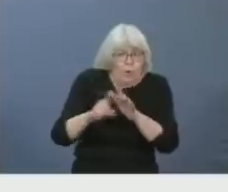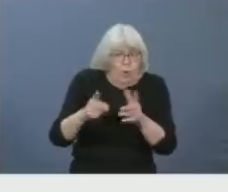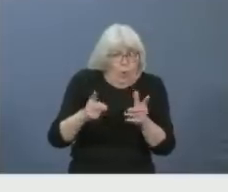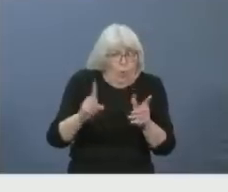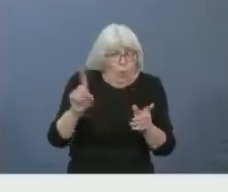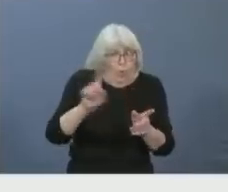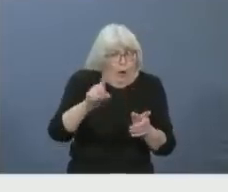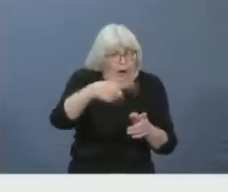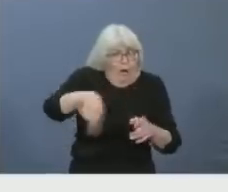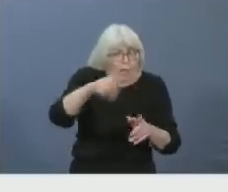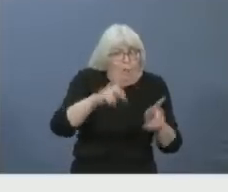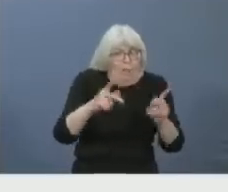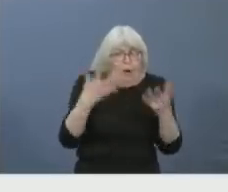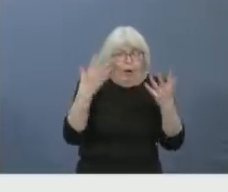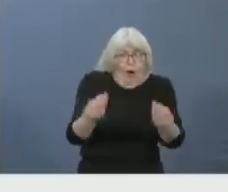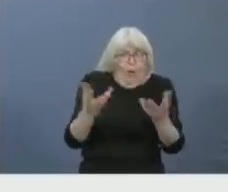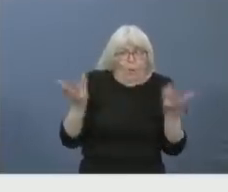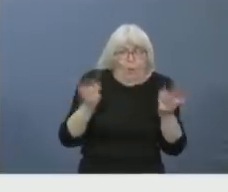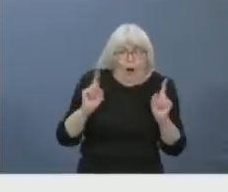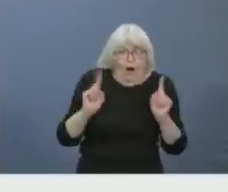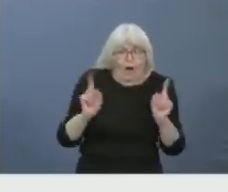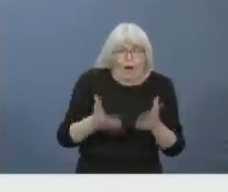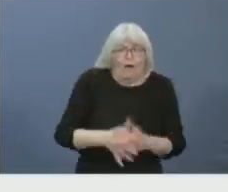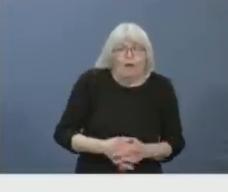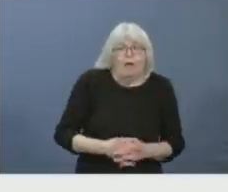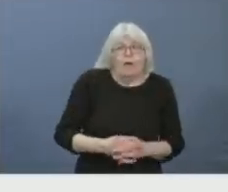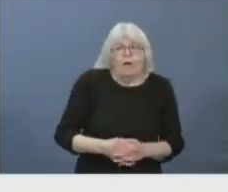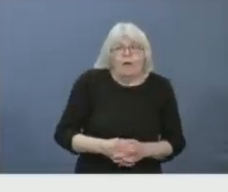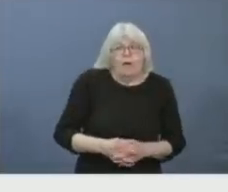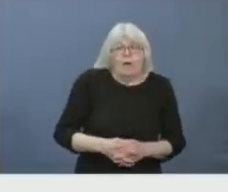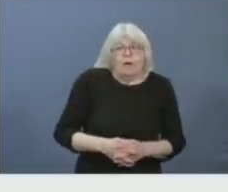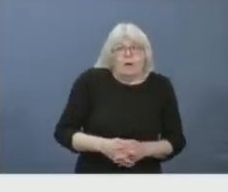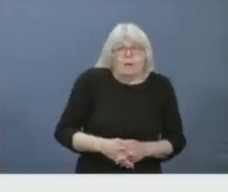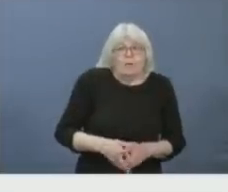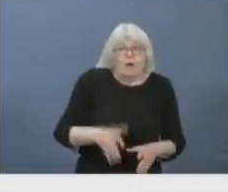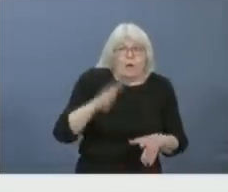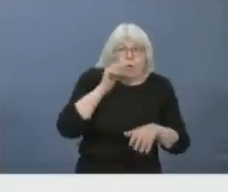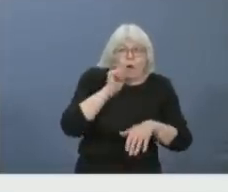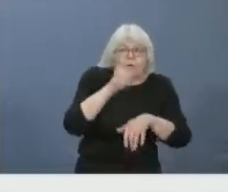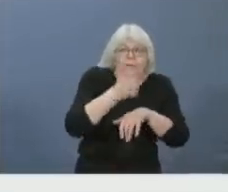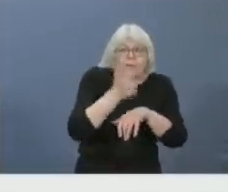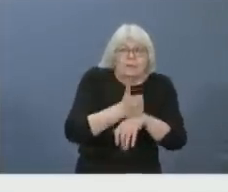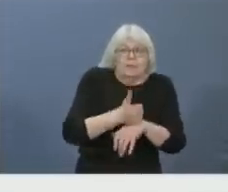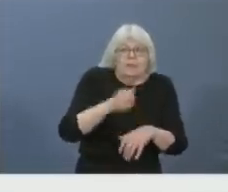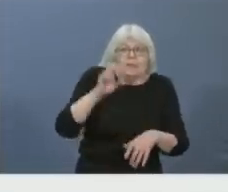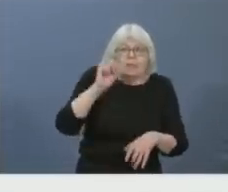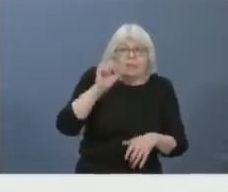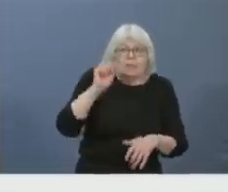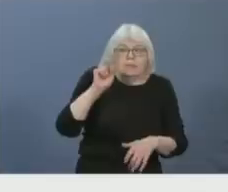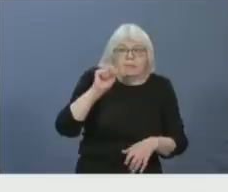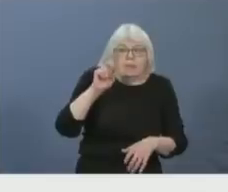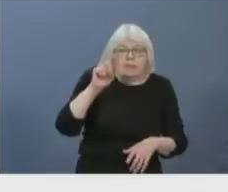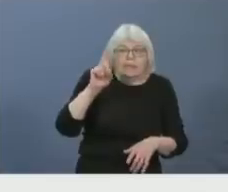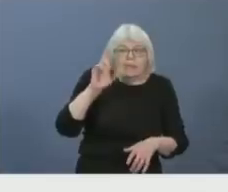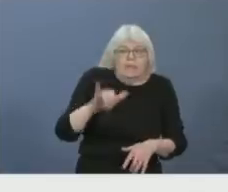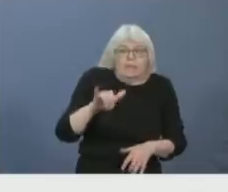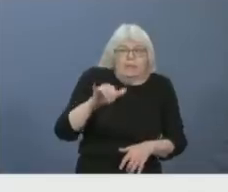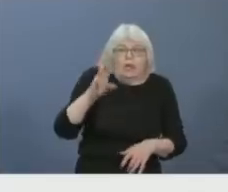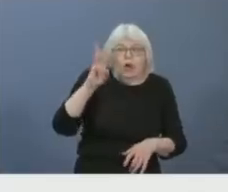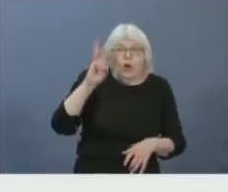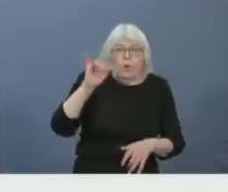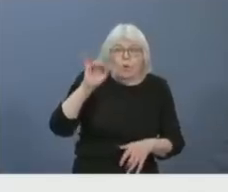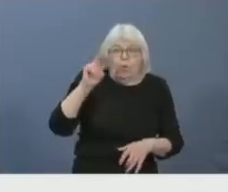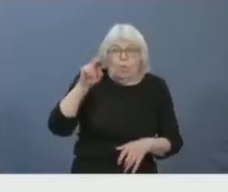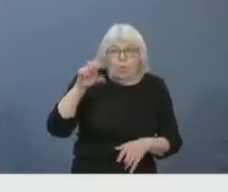So we're seeing people that would be set up at the Sandy Wickens Memorial Center in the rink in Barrington. There's set